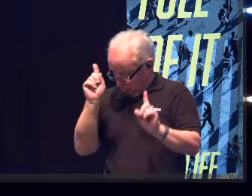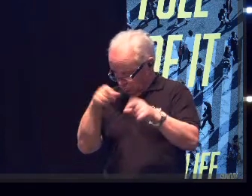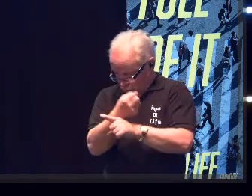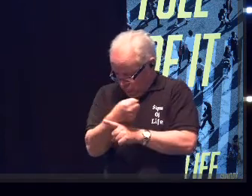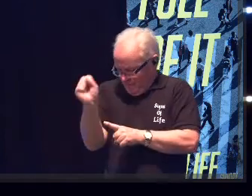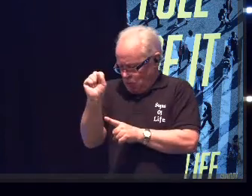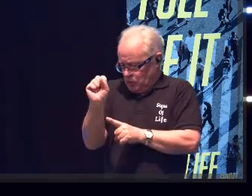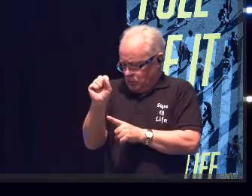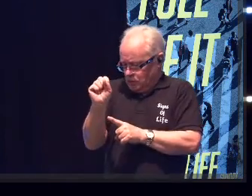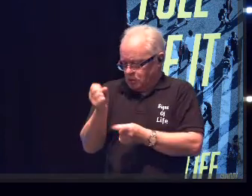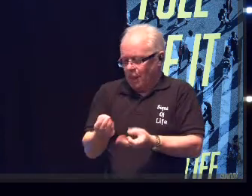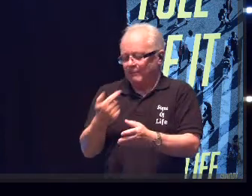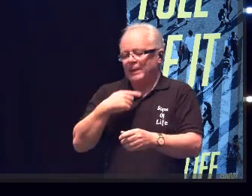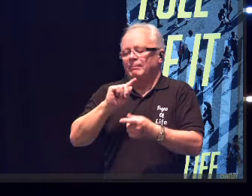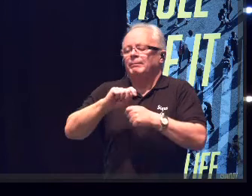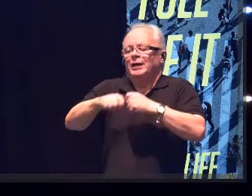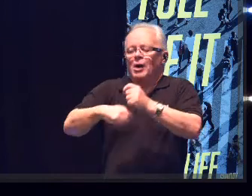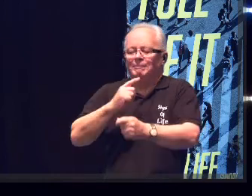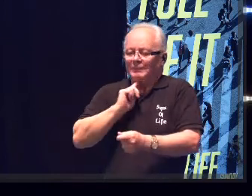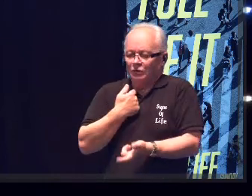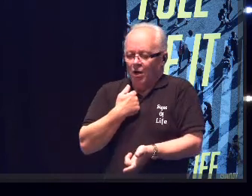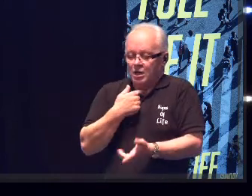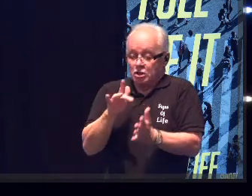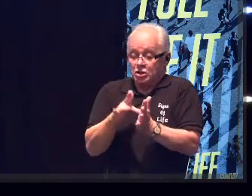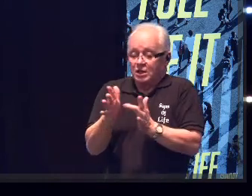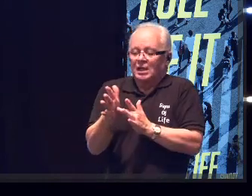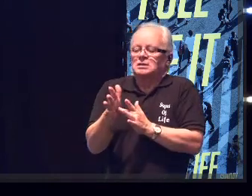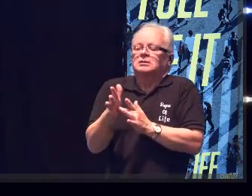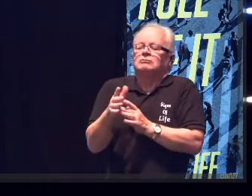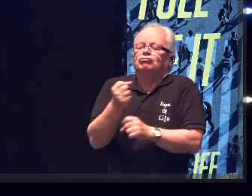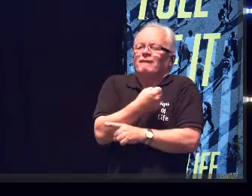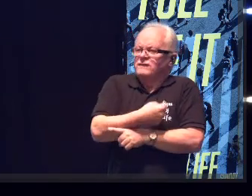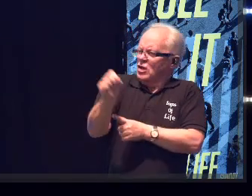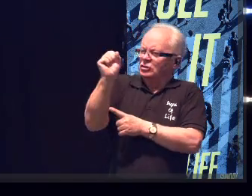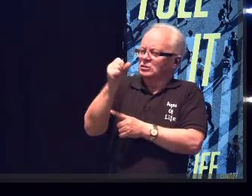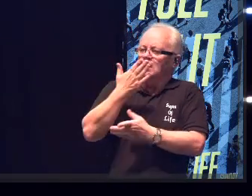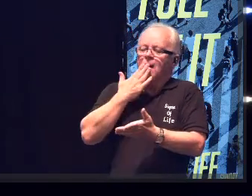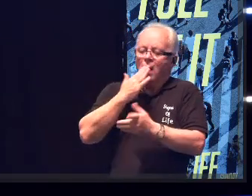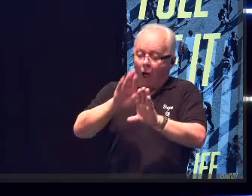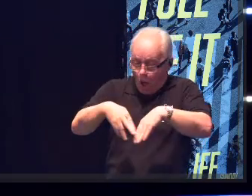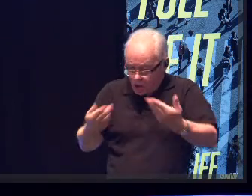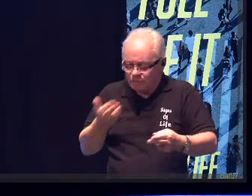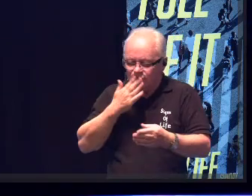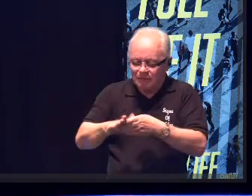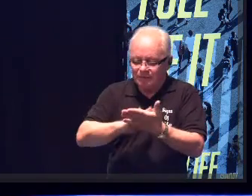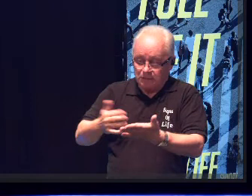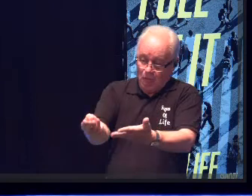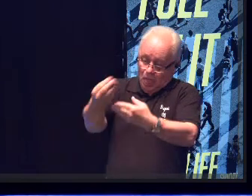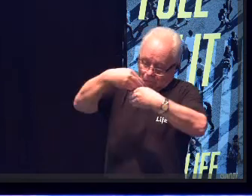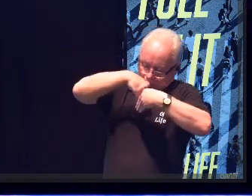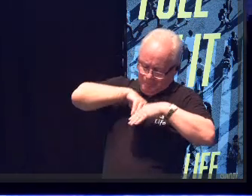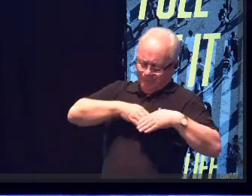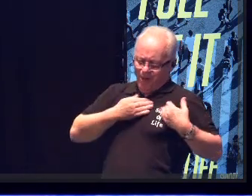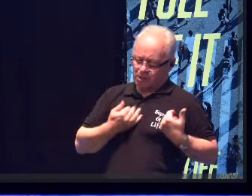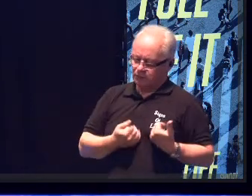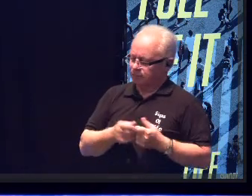get into him. He refused to let bitterness and unforgiveness penetrate his heart. There's another part of the story where